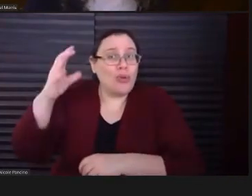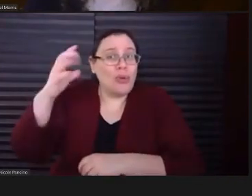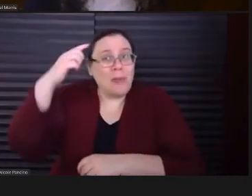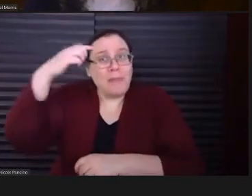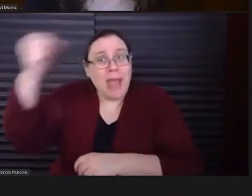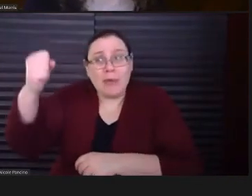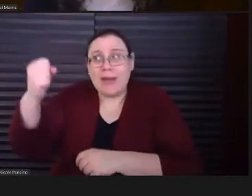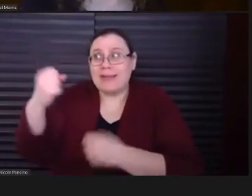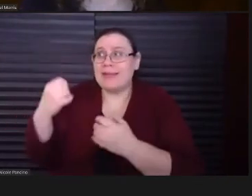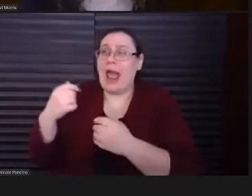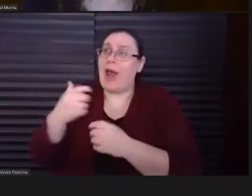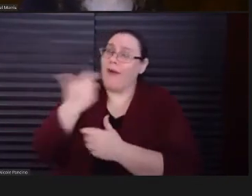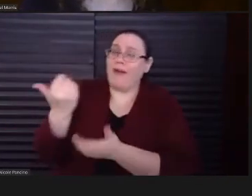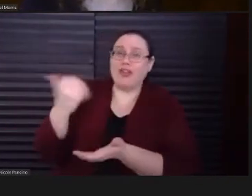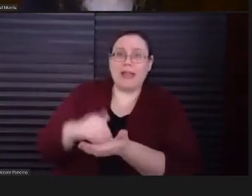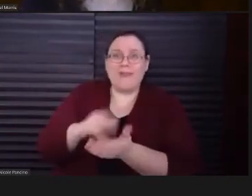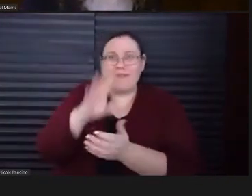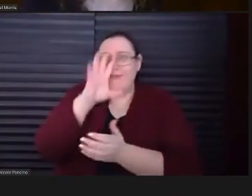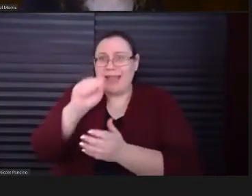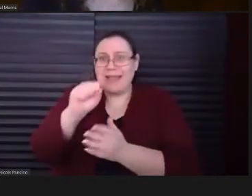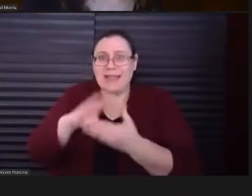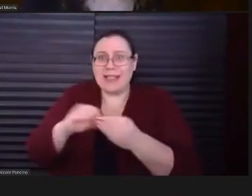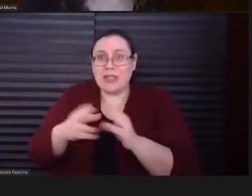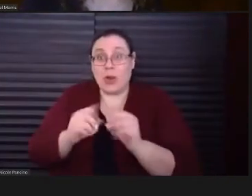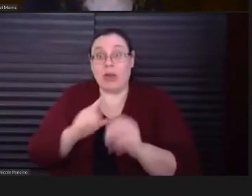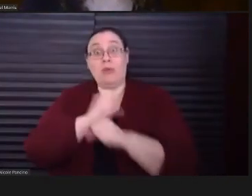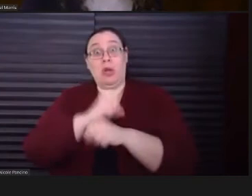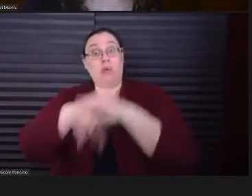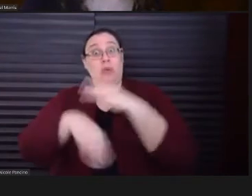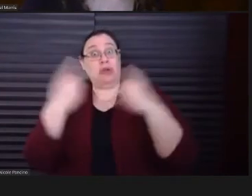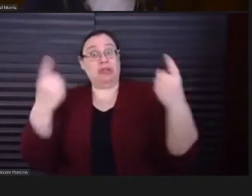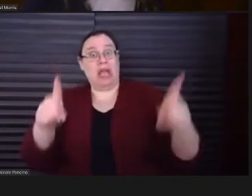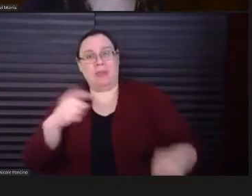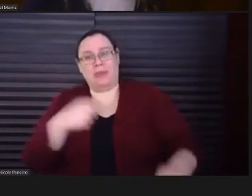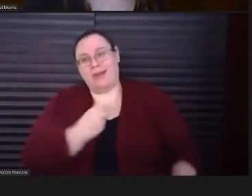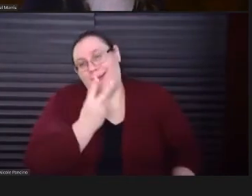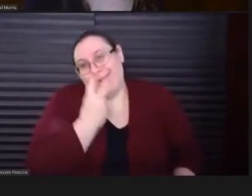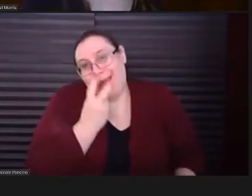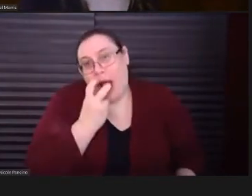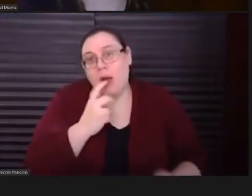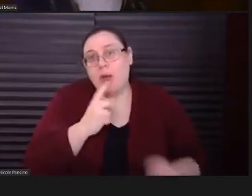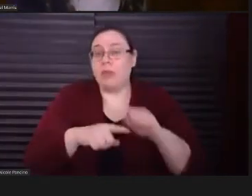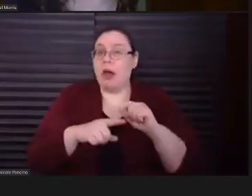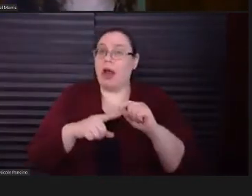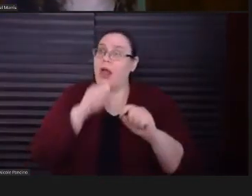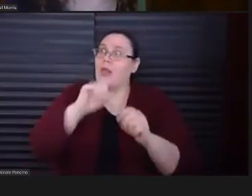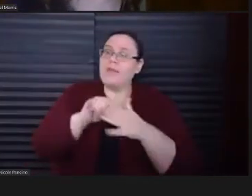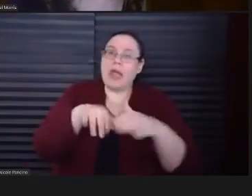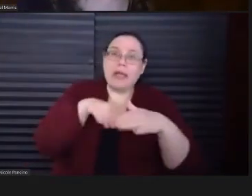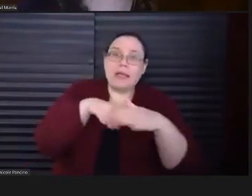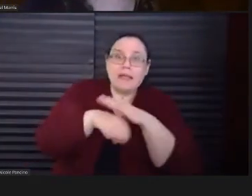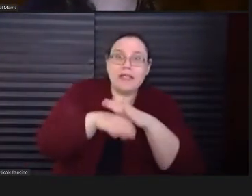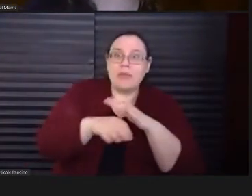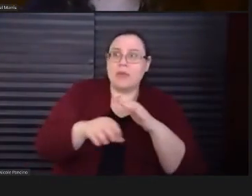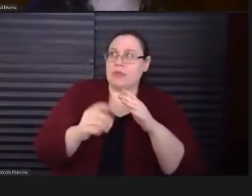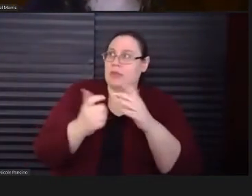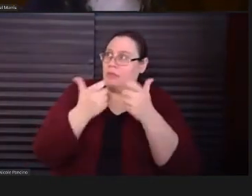fantastic story. Probably never going to happen, but I love the fact that accessibility was really brought as the engine for the kind of innovation necessary to